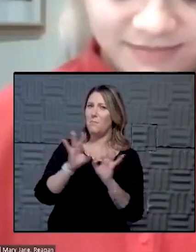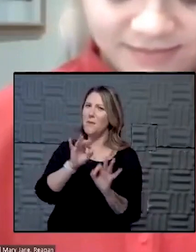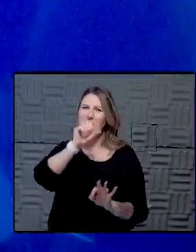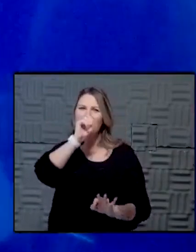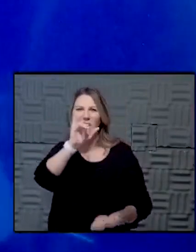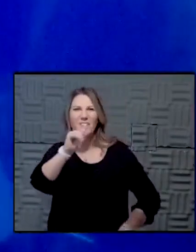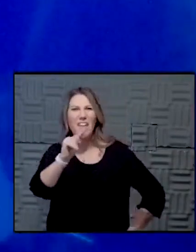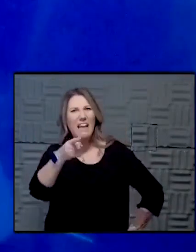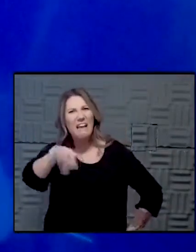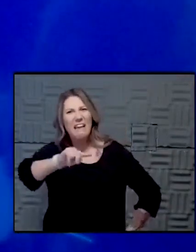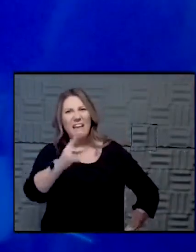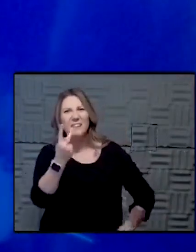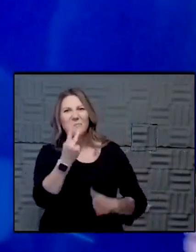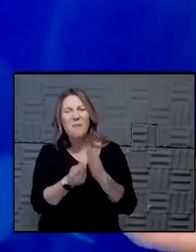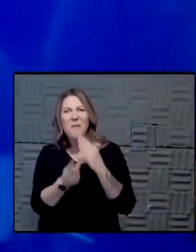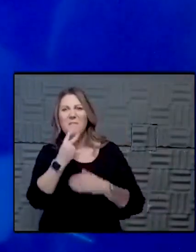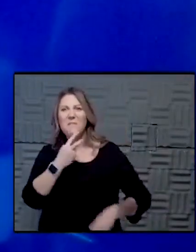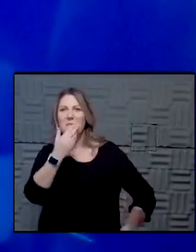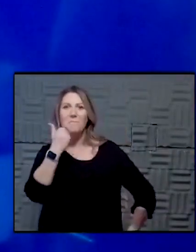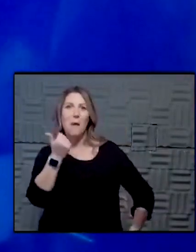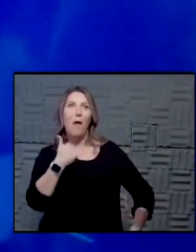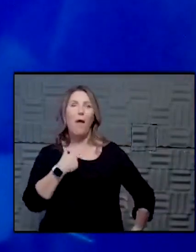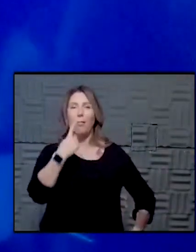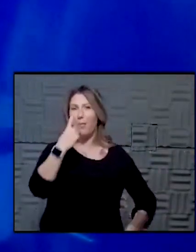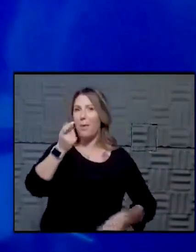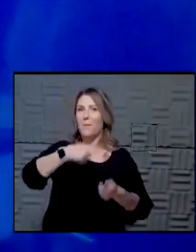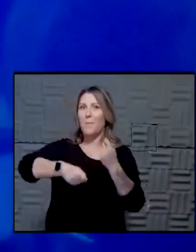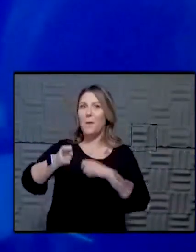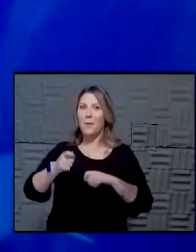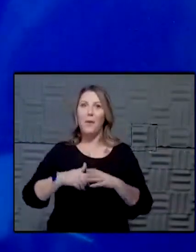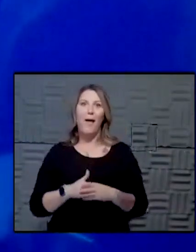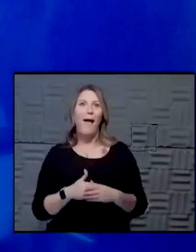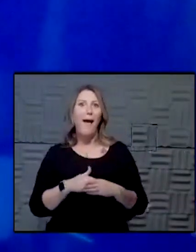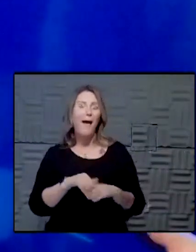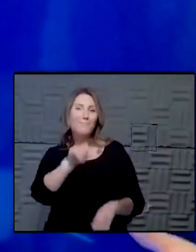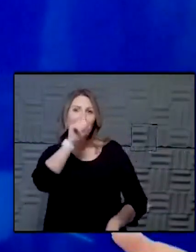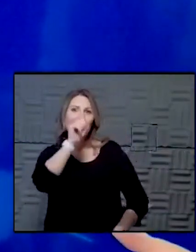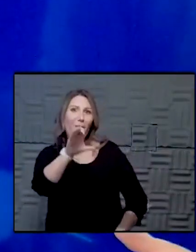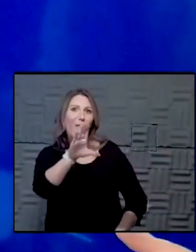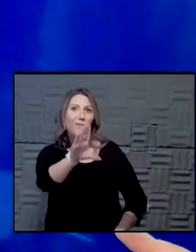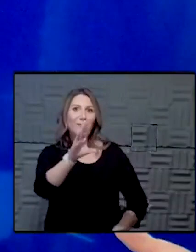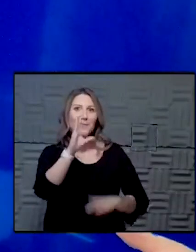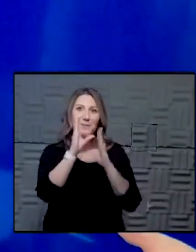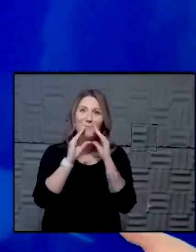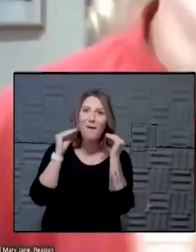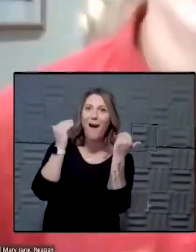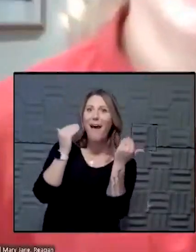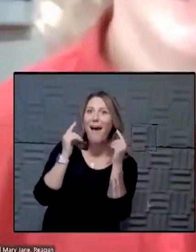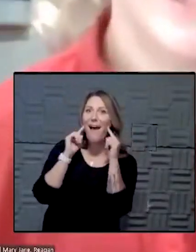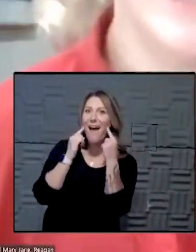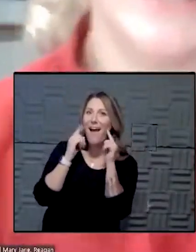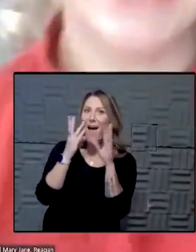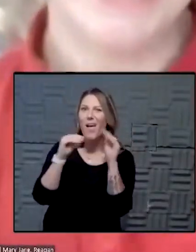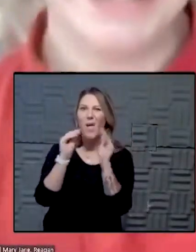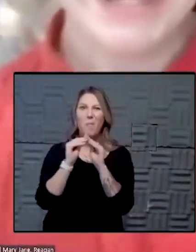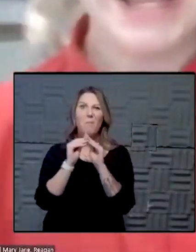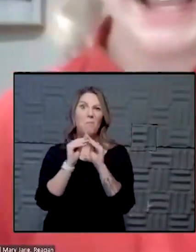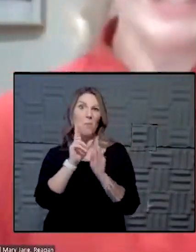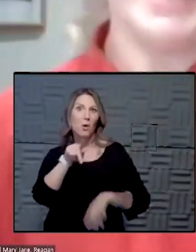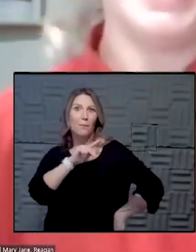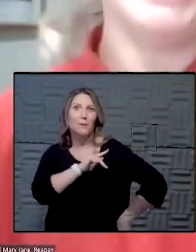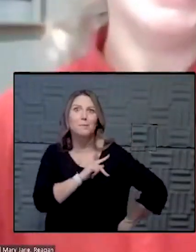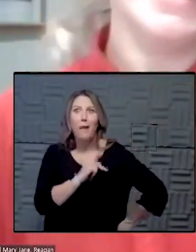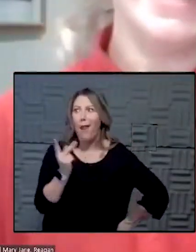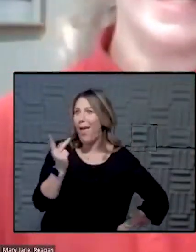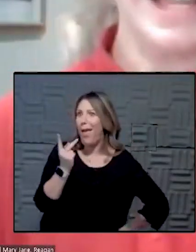are the best. Right. Hawkeye, I think we could be replaced. First of all, I love their smile. they have more personality than Absolutely. we do. That may not be saying a lot.